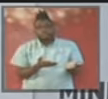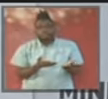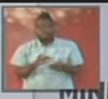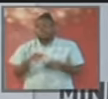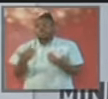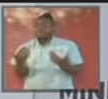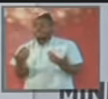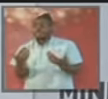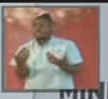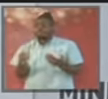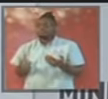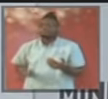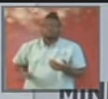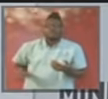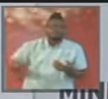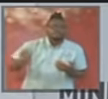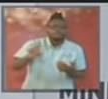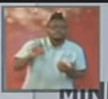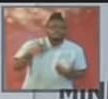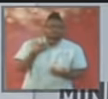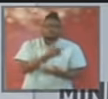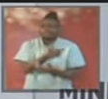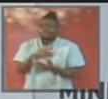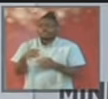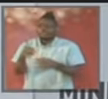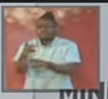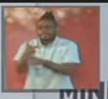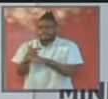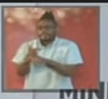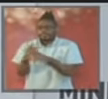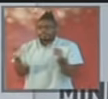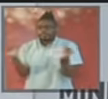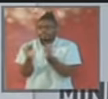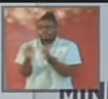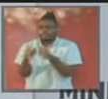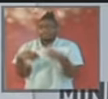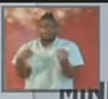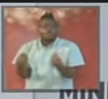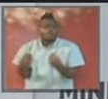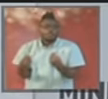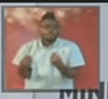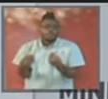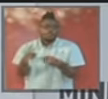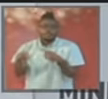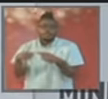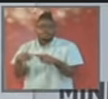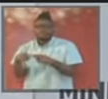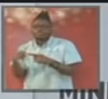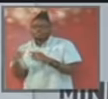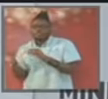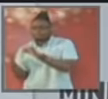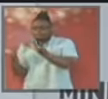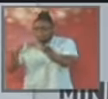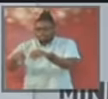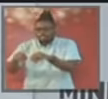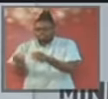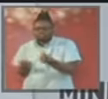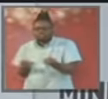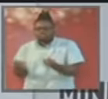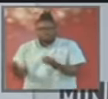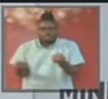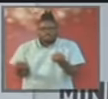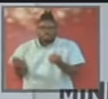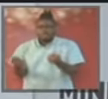well, especially in minus 80 degrees if you have such a vaccine. That is important. You have to make sure that the carrier has